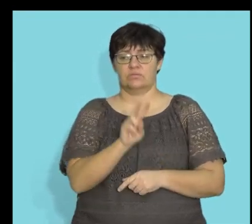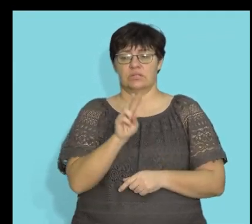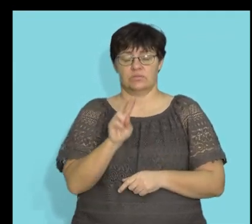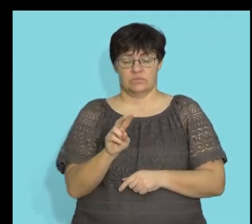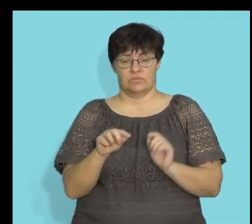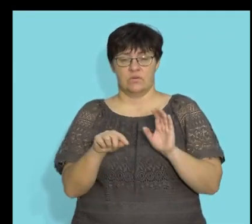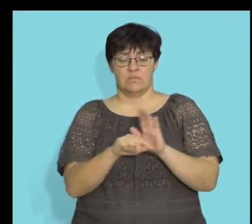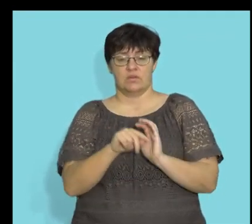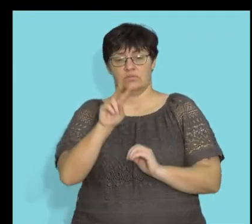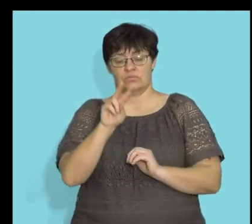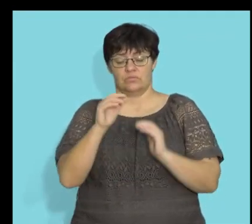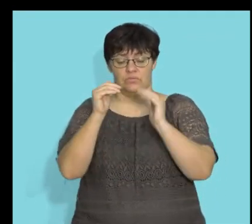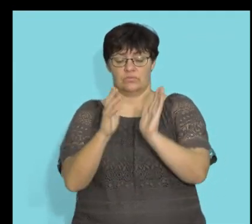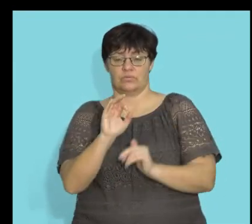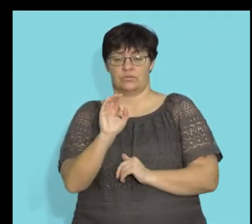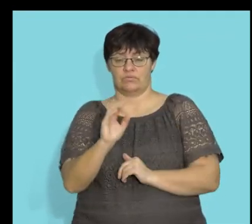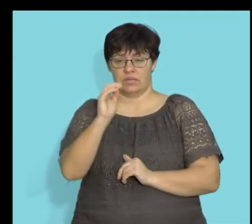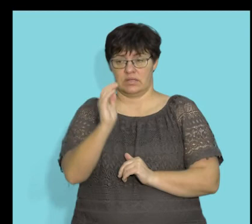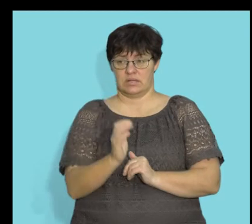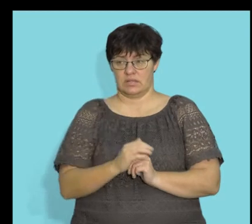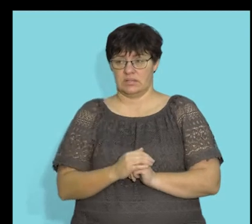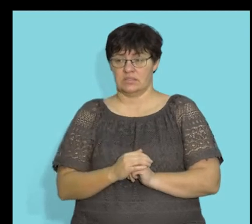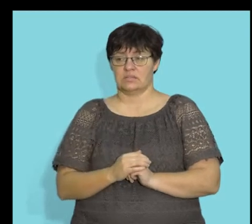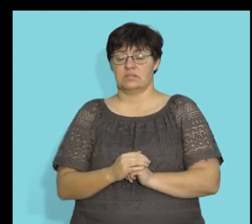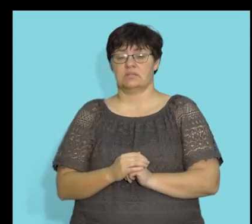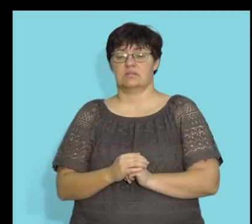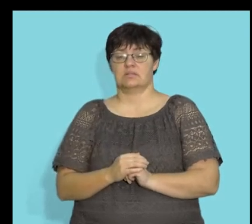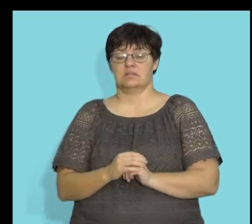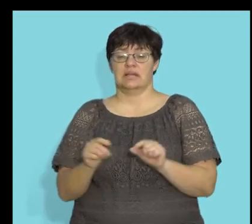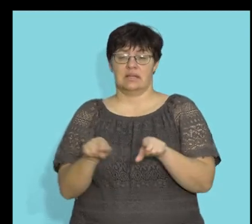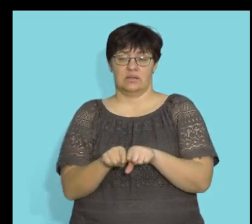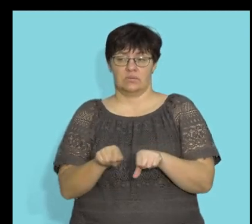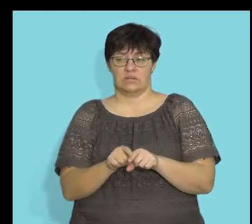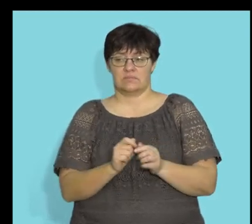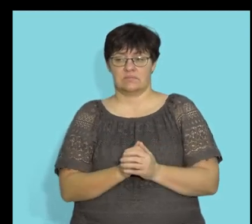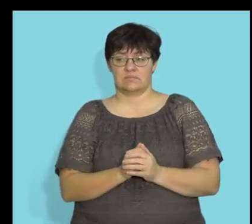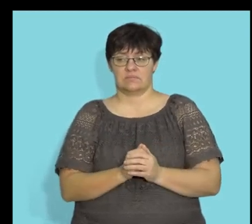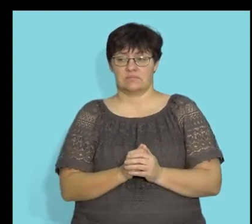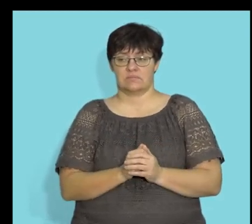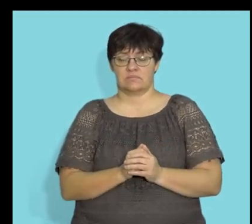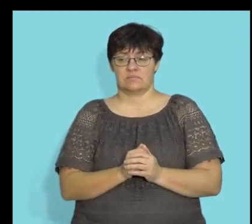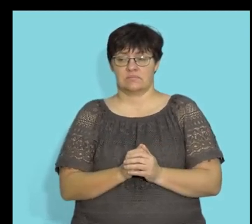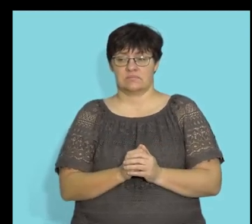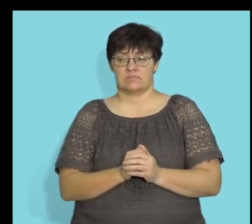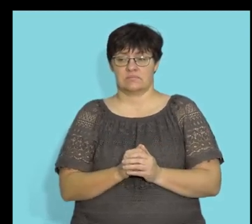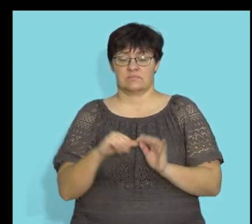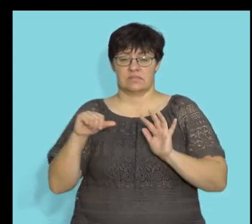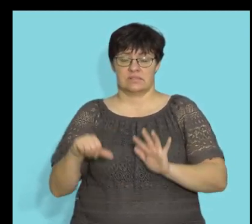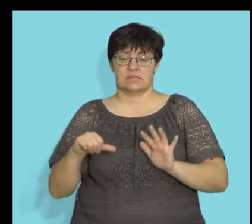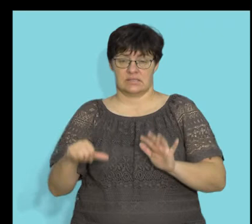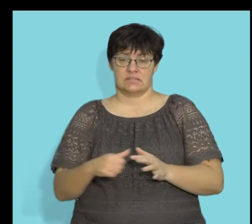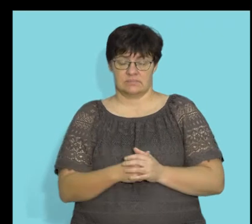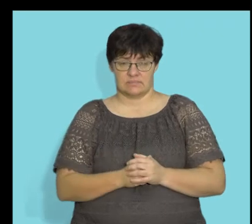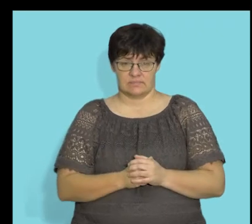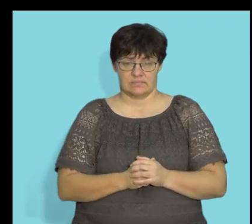3 will be equal to 22 minus 2 times 3, which gives me an answer